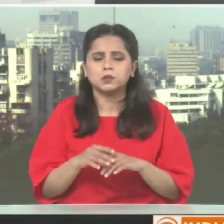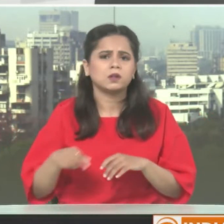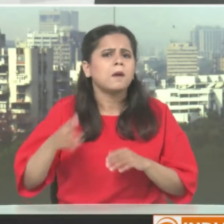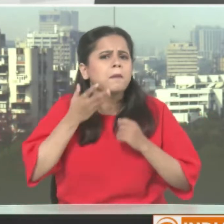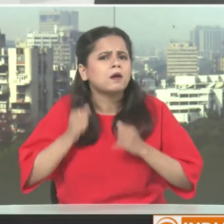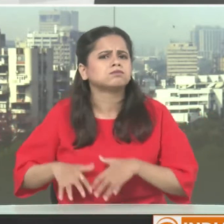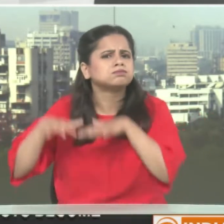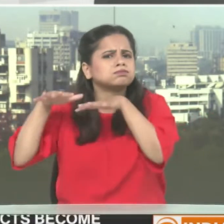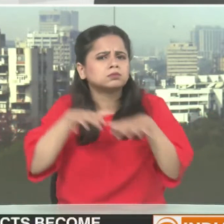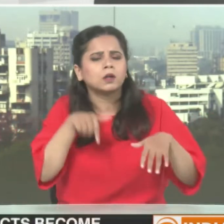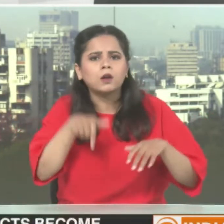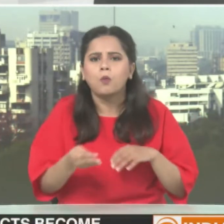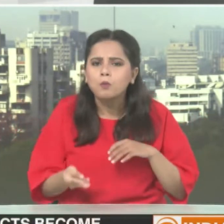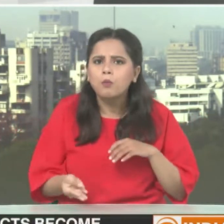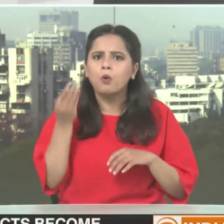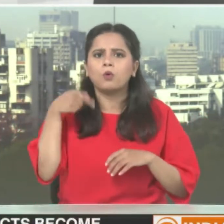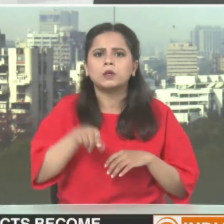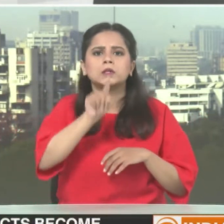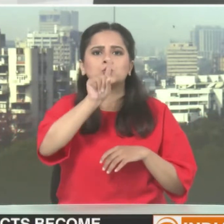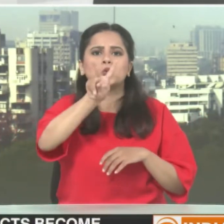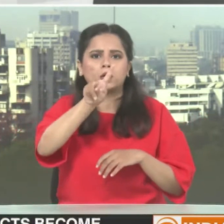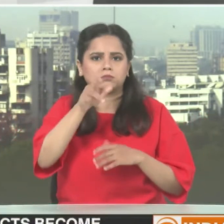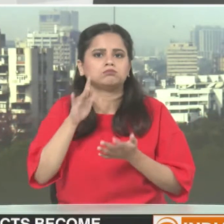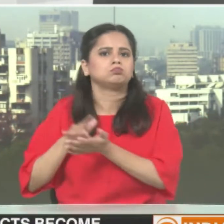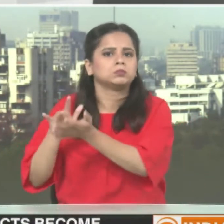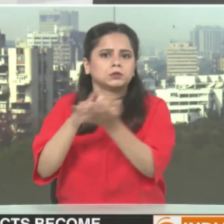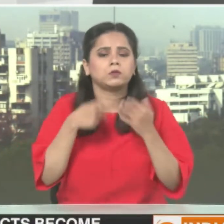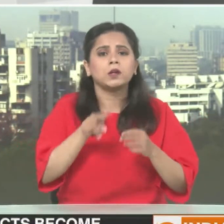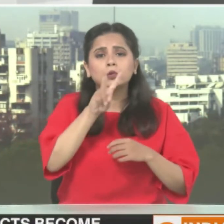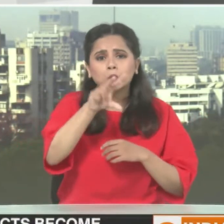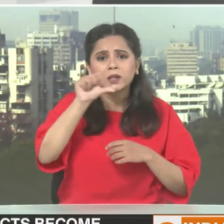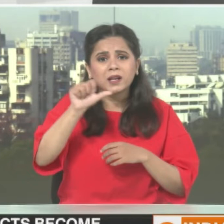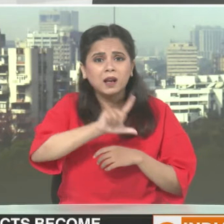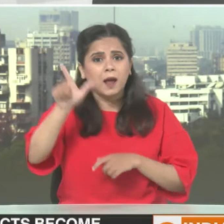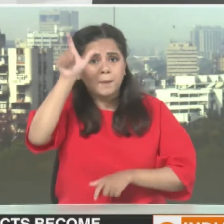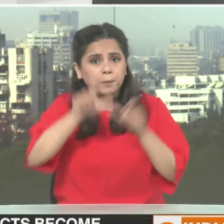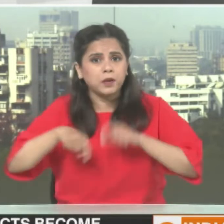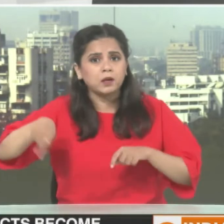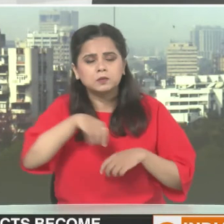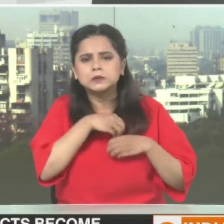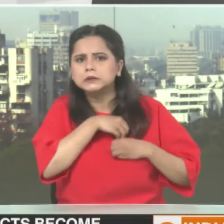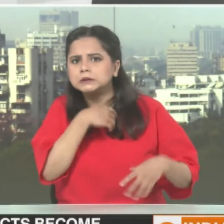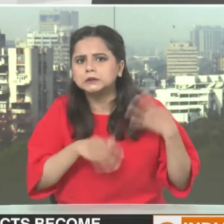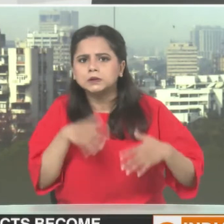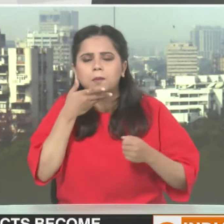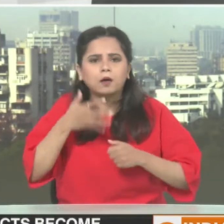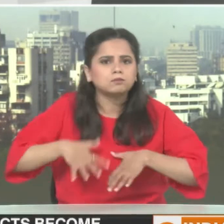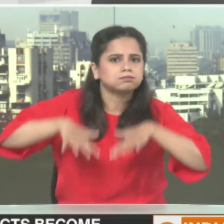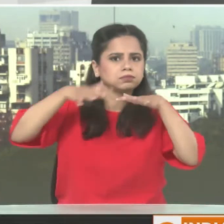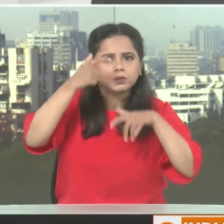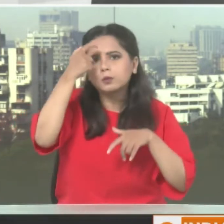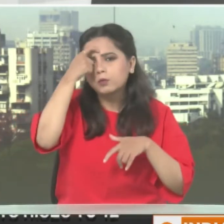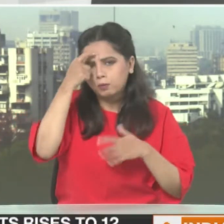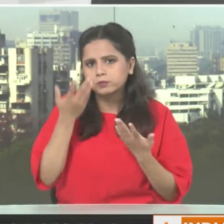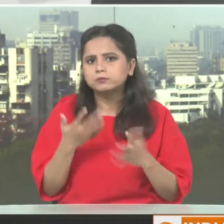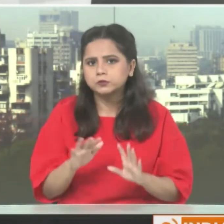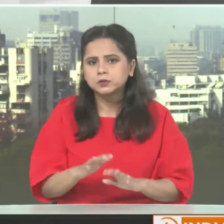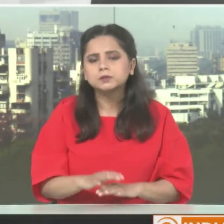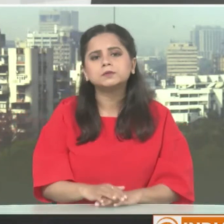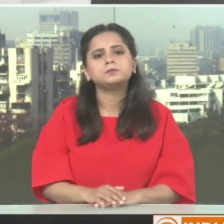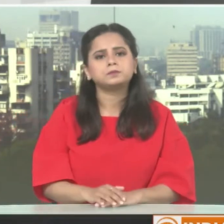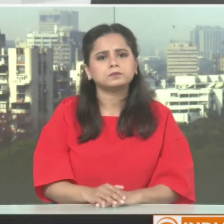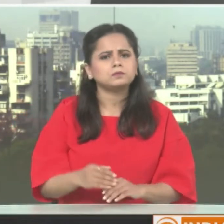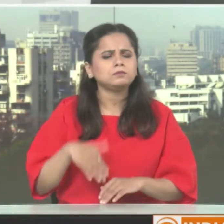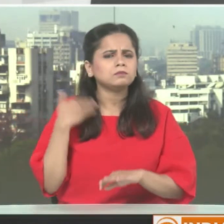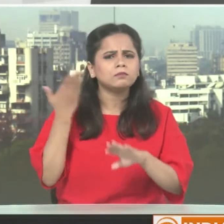of flood affected districts has risen to 12. Over 29 lakh people are facing the wrath of floods in the state.